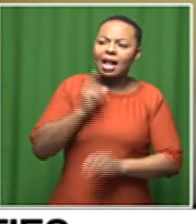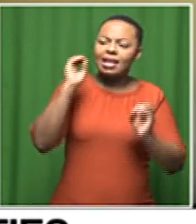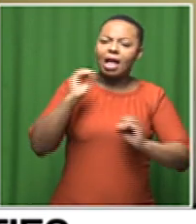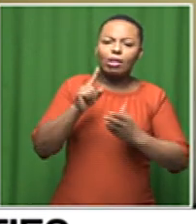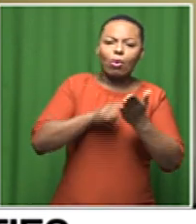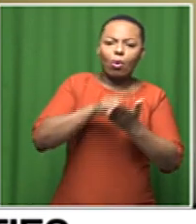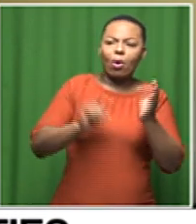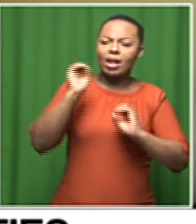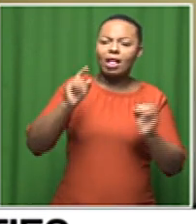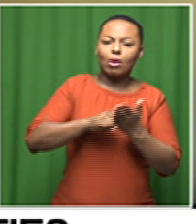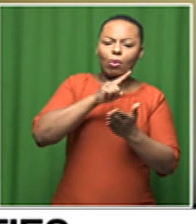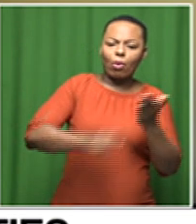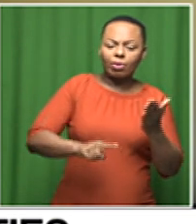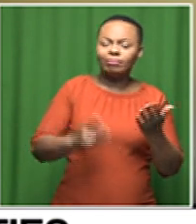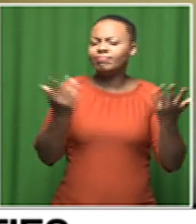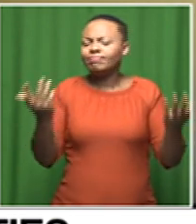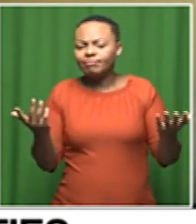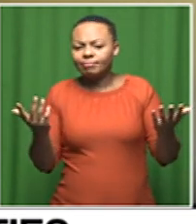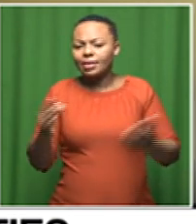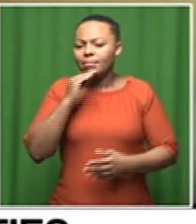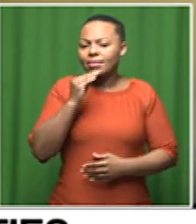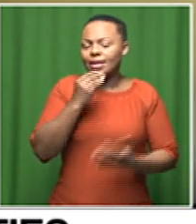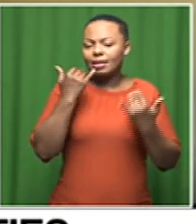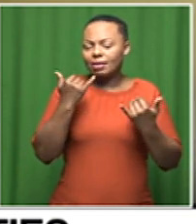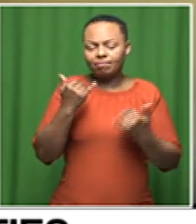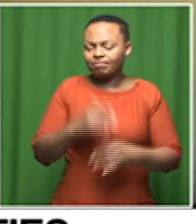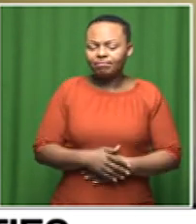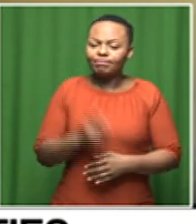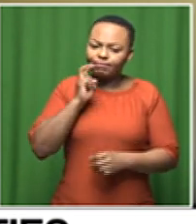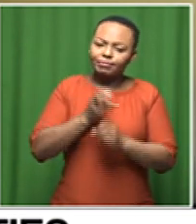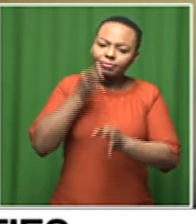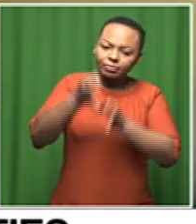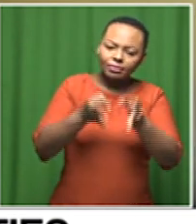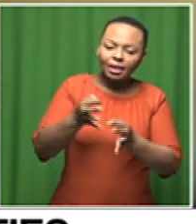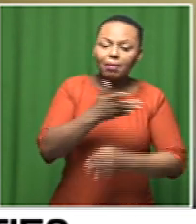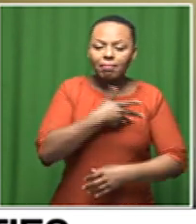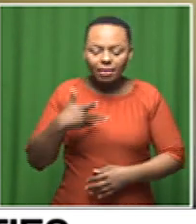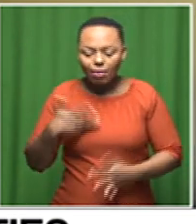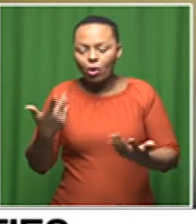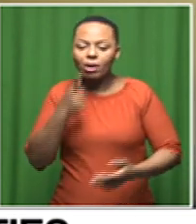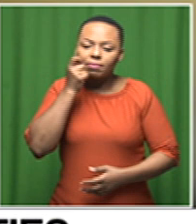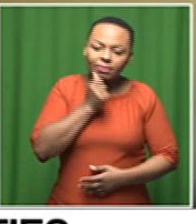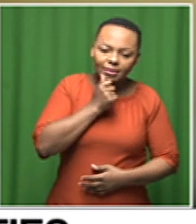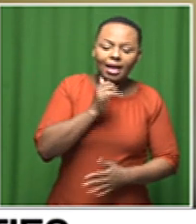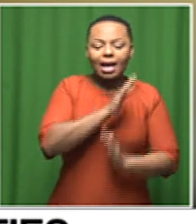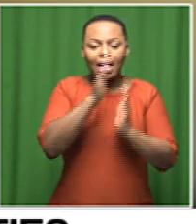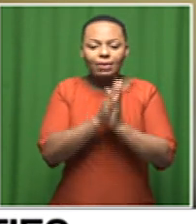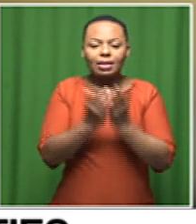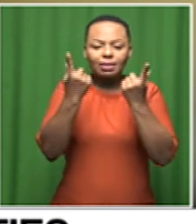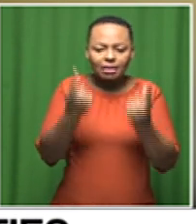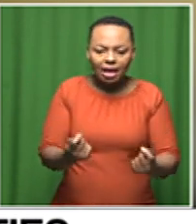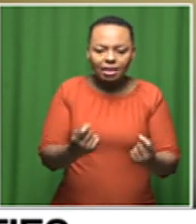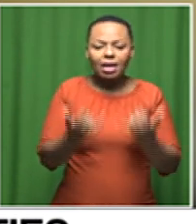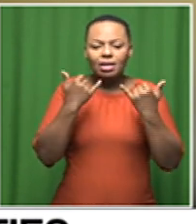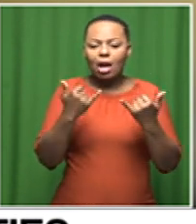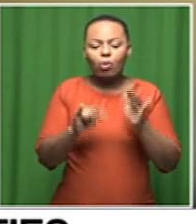you, which is such an unfair statement to make to a patient. We should be saying, ma'am, sir, everything that we've done does not come up with